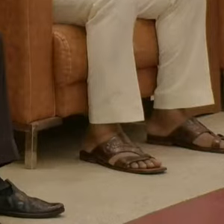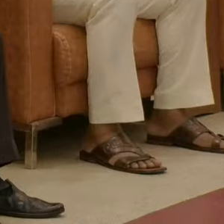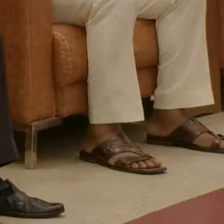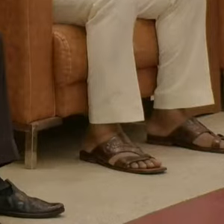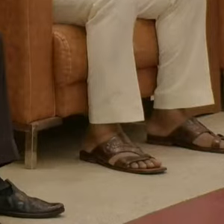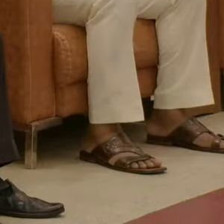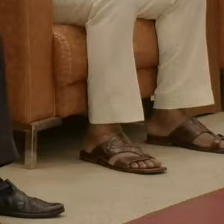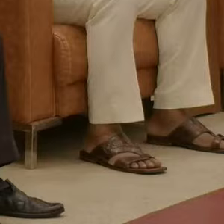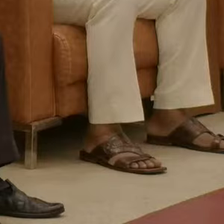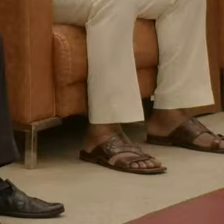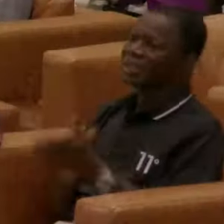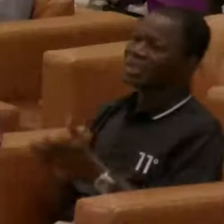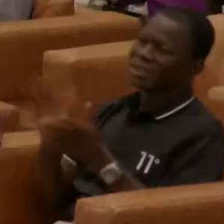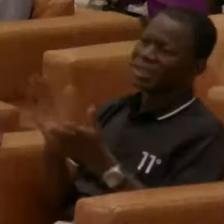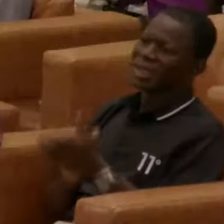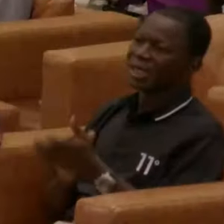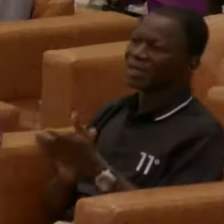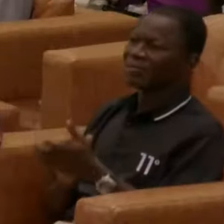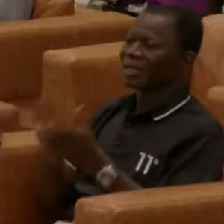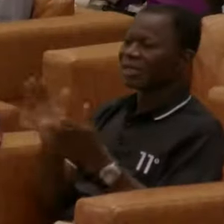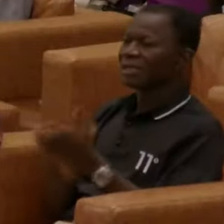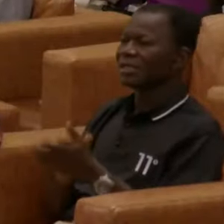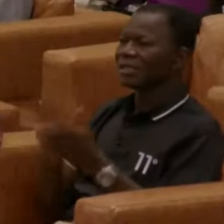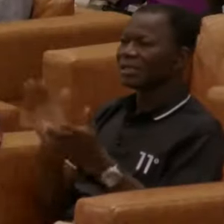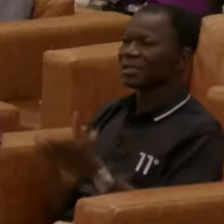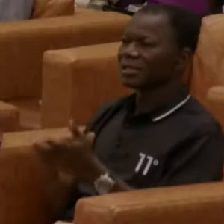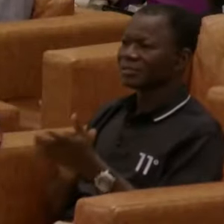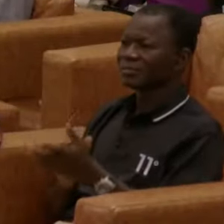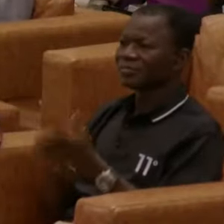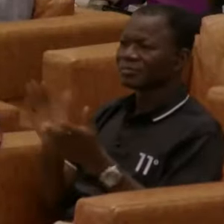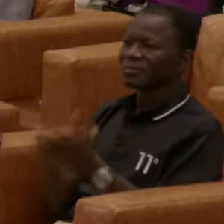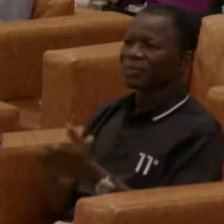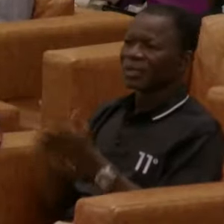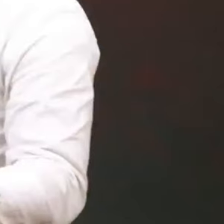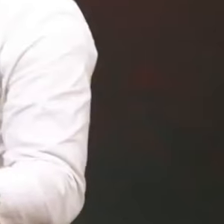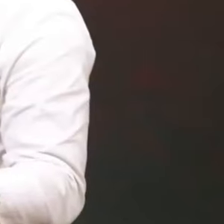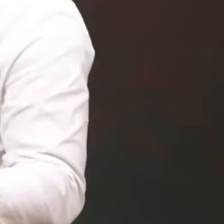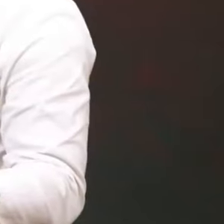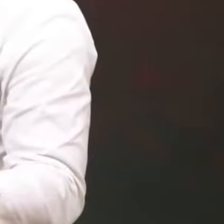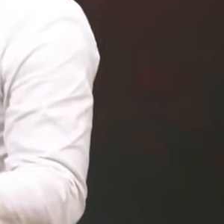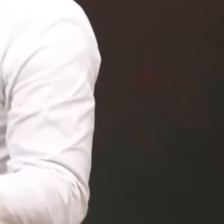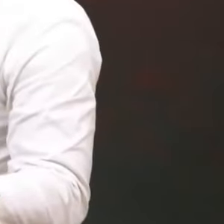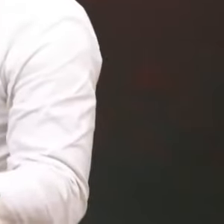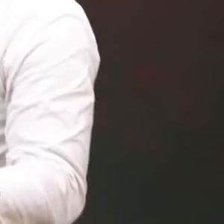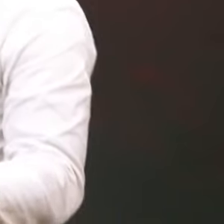for Jesus day after day, day after day,